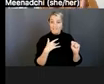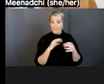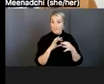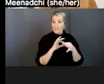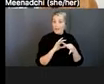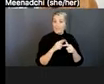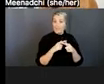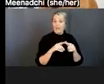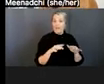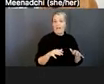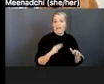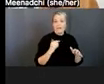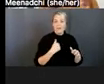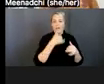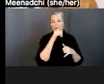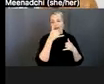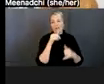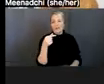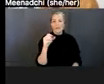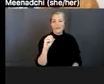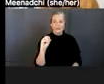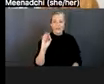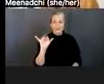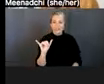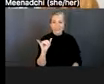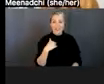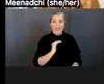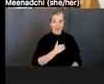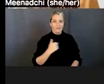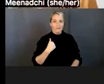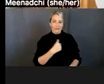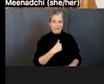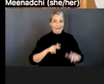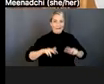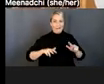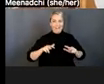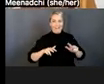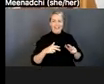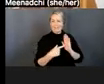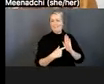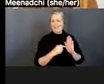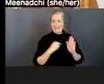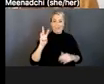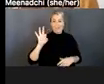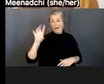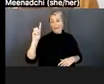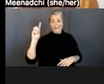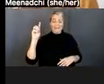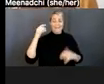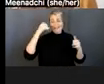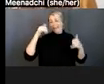our goofiness out, our awkwardness out, our most wildest